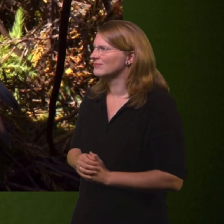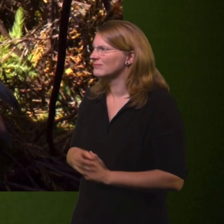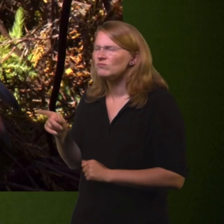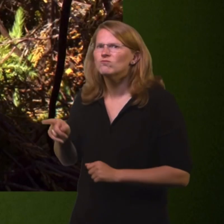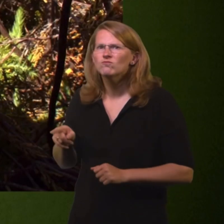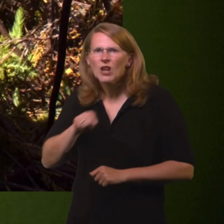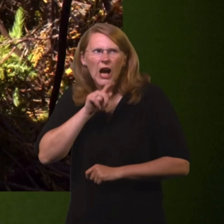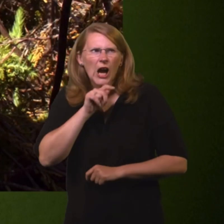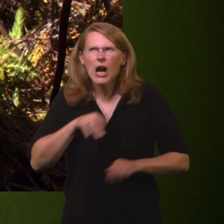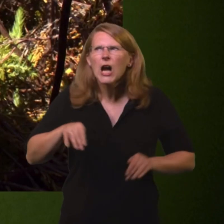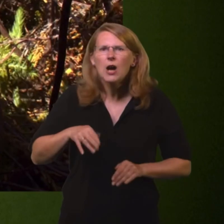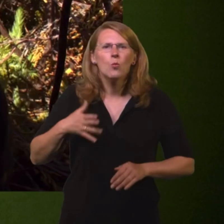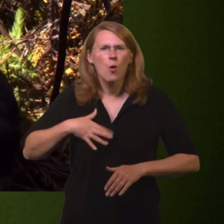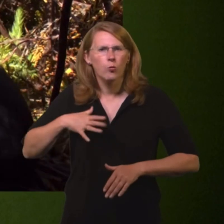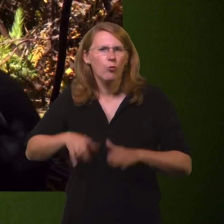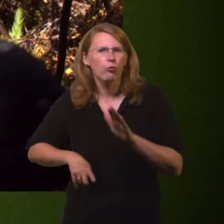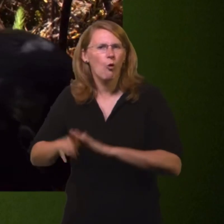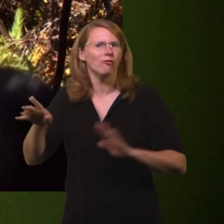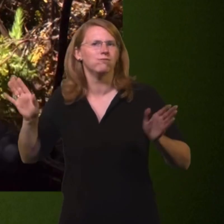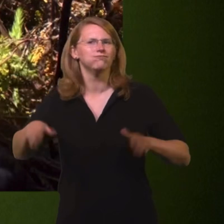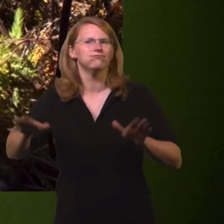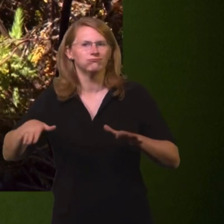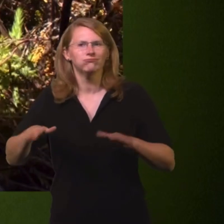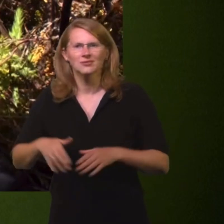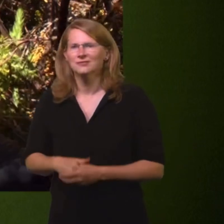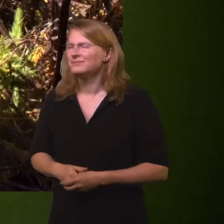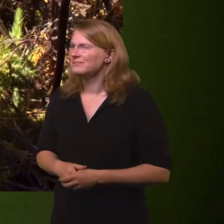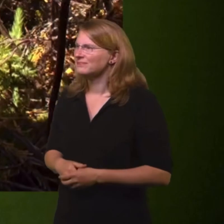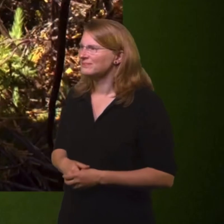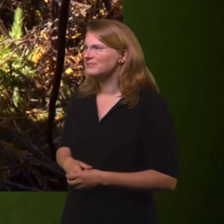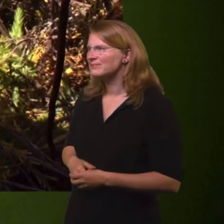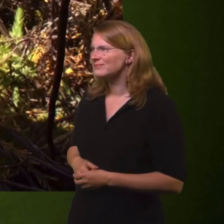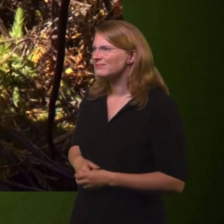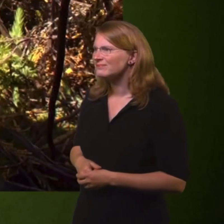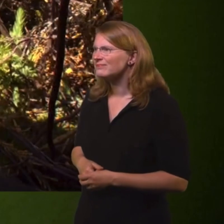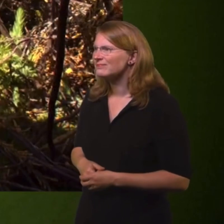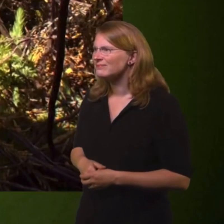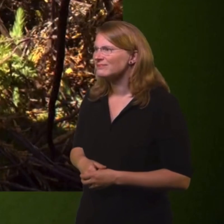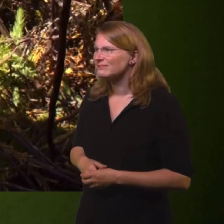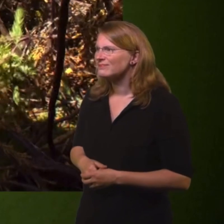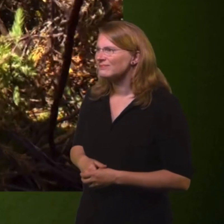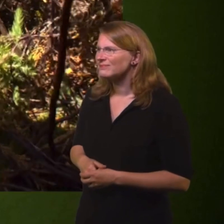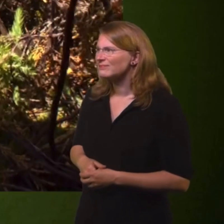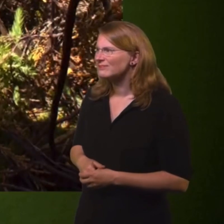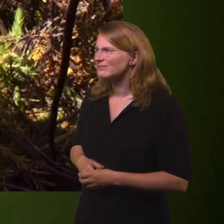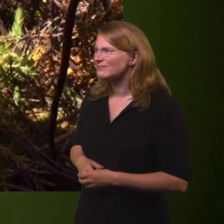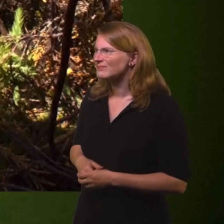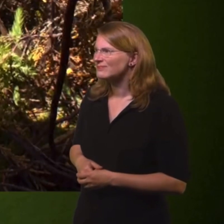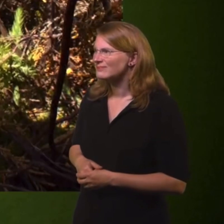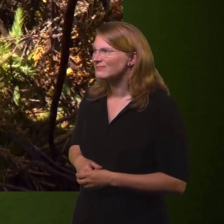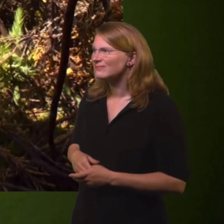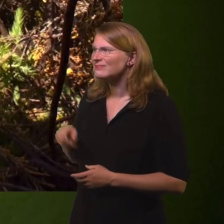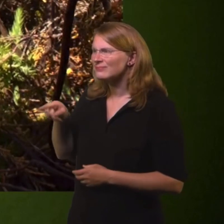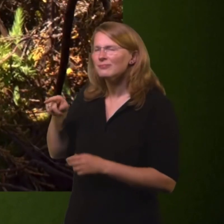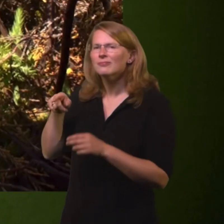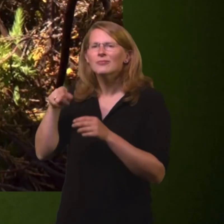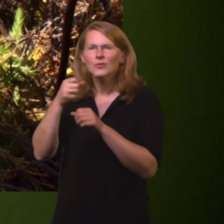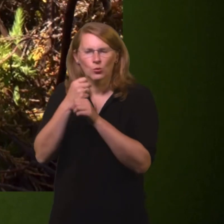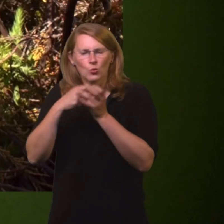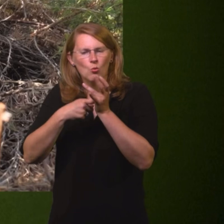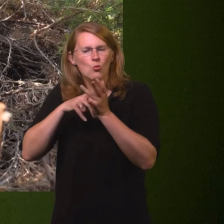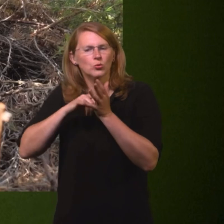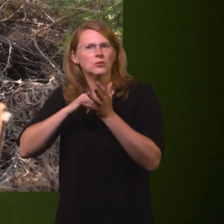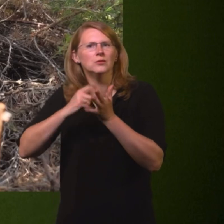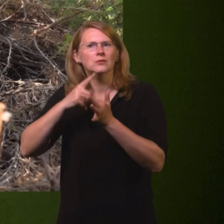isn't it, though? It's honestly. Desperate to go, Chris, isn't it? It is. Well, it wants to get the safety of a gorse bush beneath it, doesn't it? So it can get up off